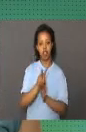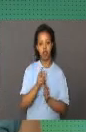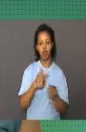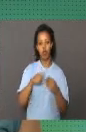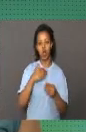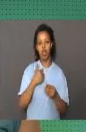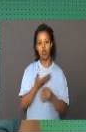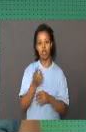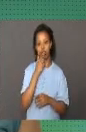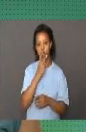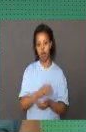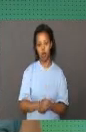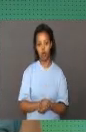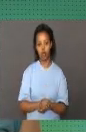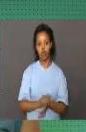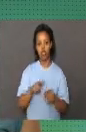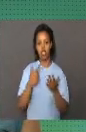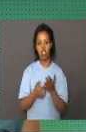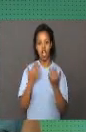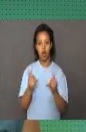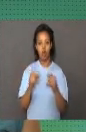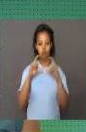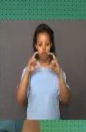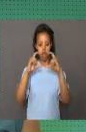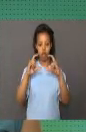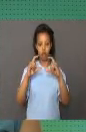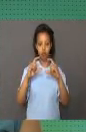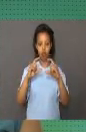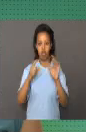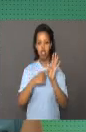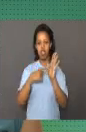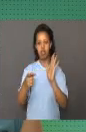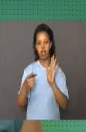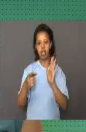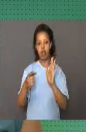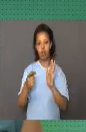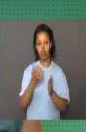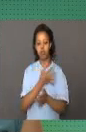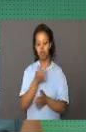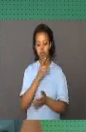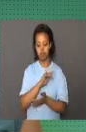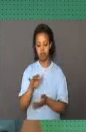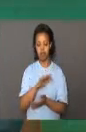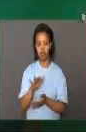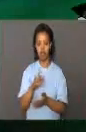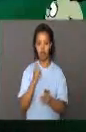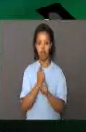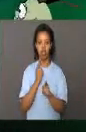Please read the following paragraph and fill in the blanks with the correct term.